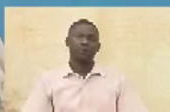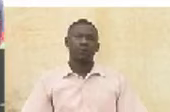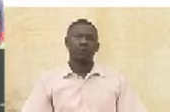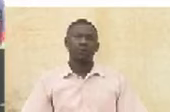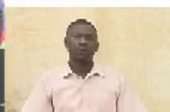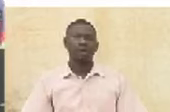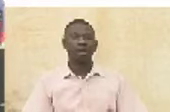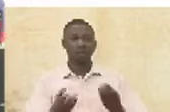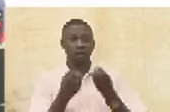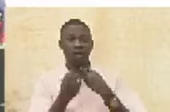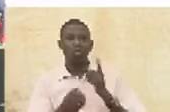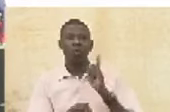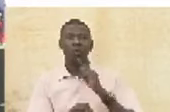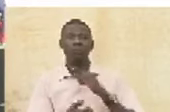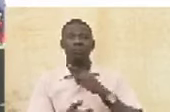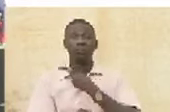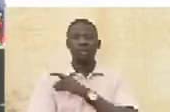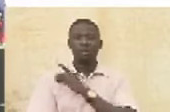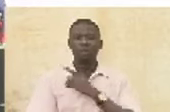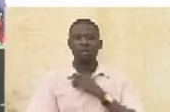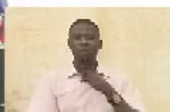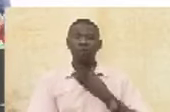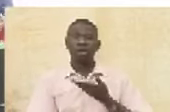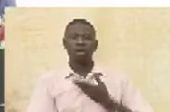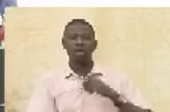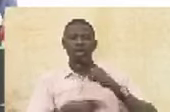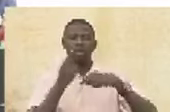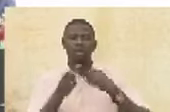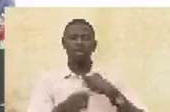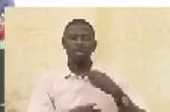you underwent after this incident?